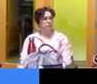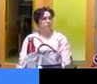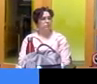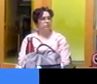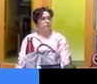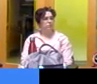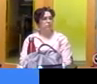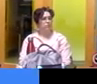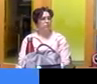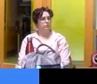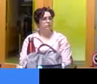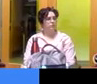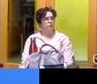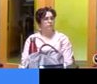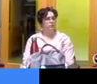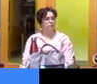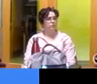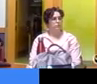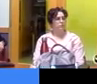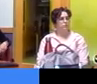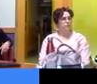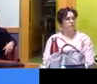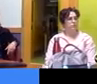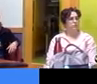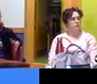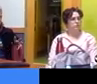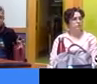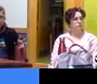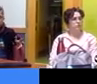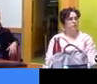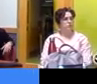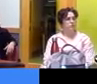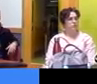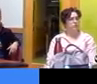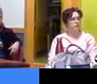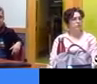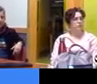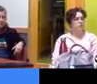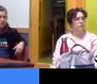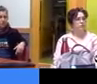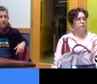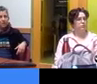aspiration abortion is. So it's a one-day visit, and it can take up to 4 hours.